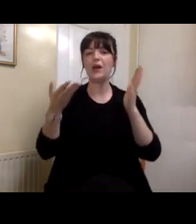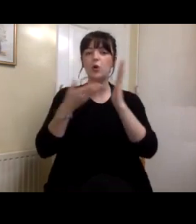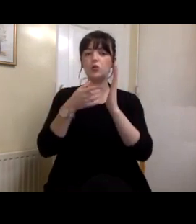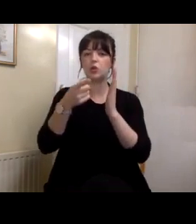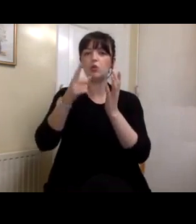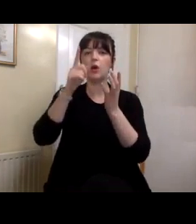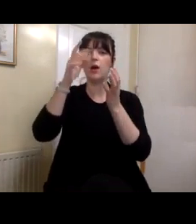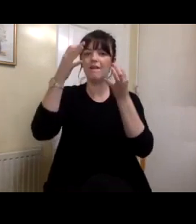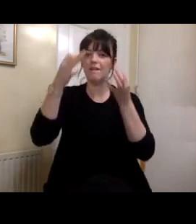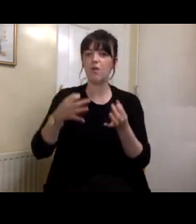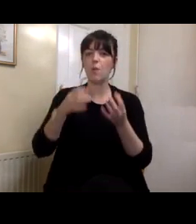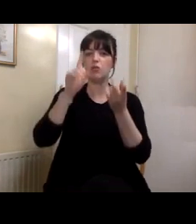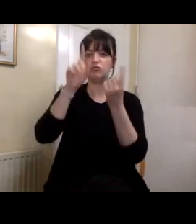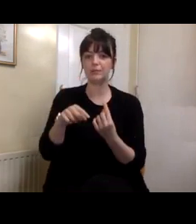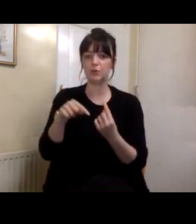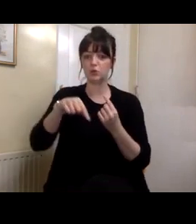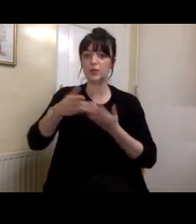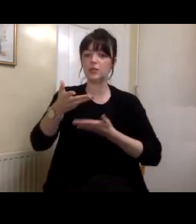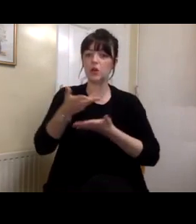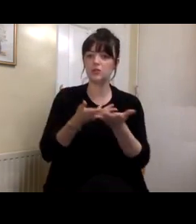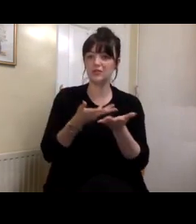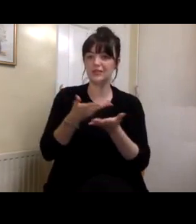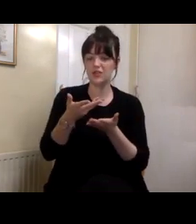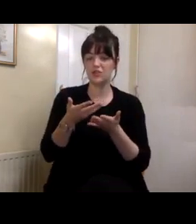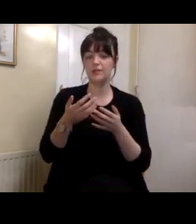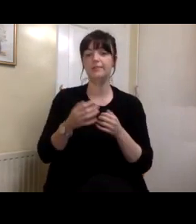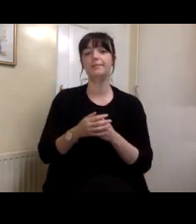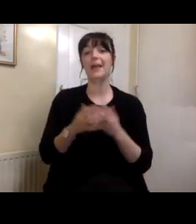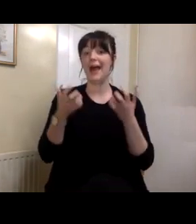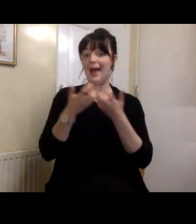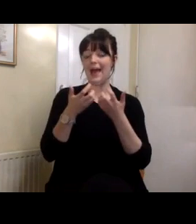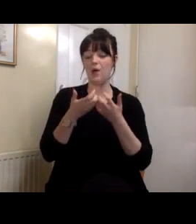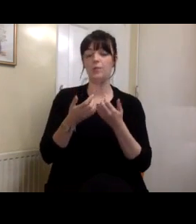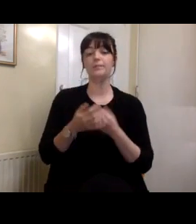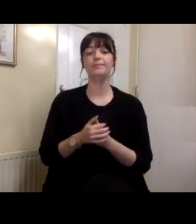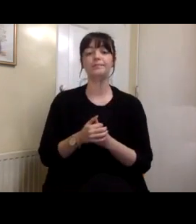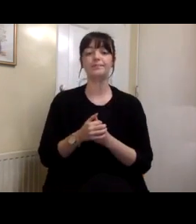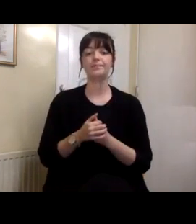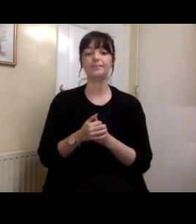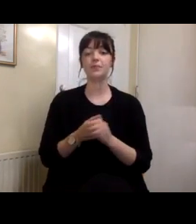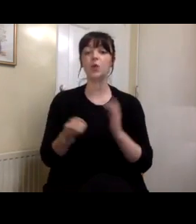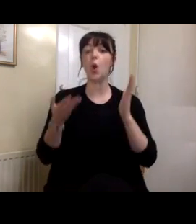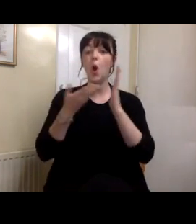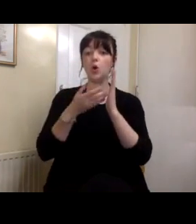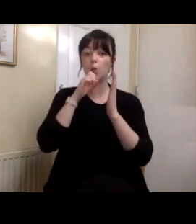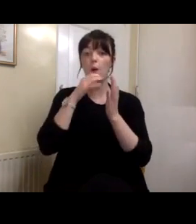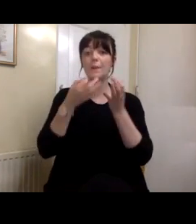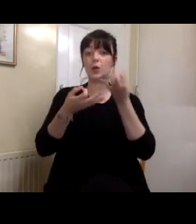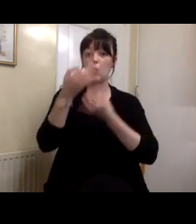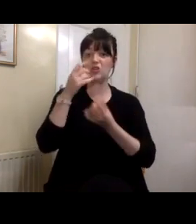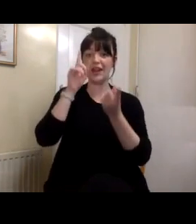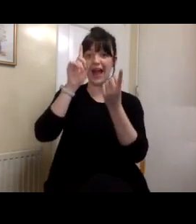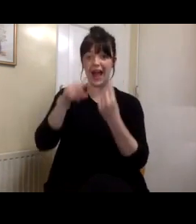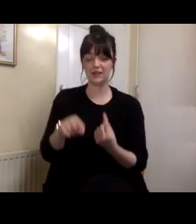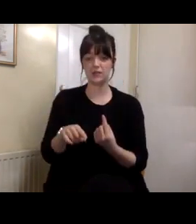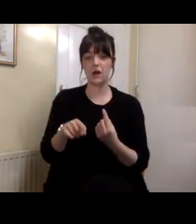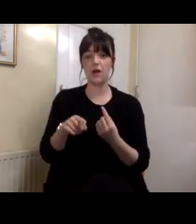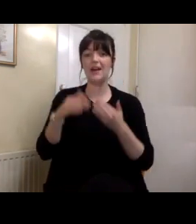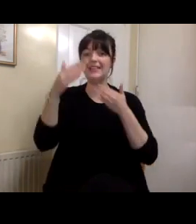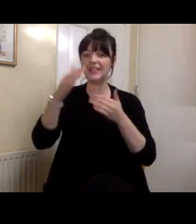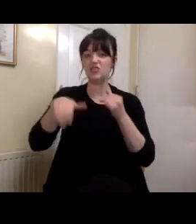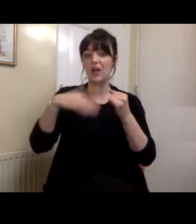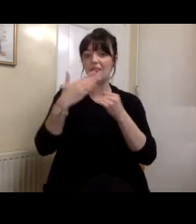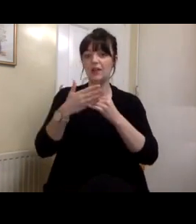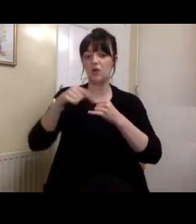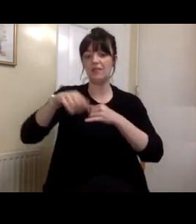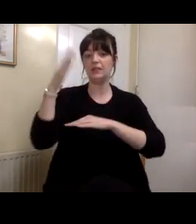today's session, we'll be holding a question and answer session where we'll be taking and answering the questions about the design refinement consultation, and we're